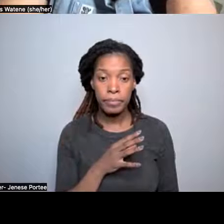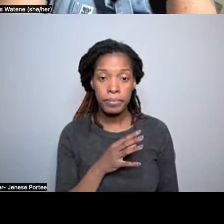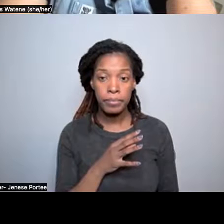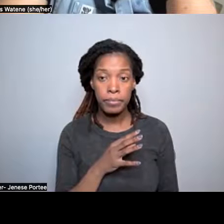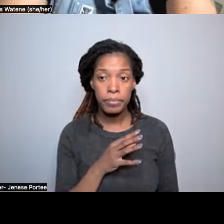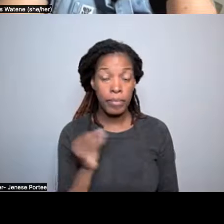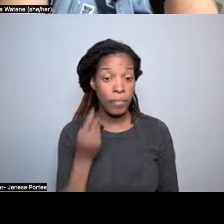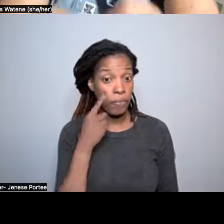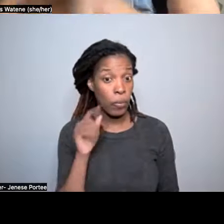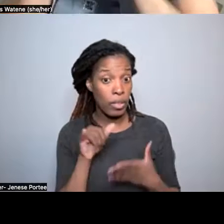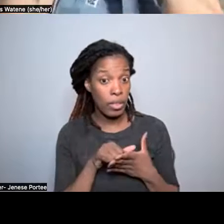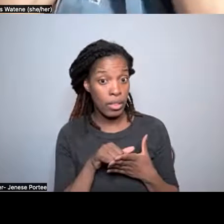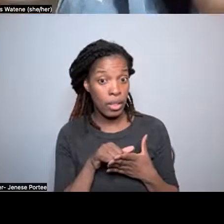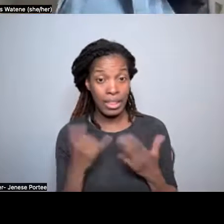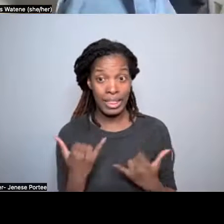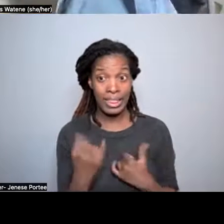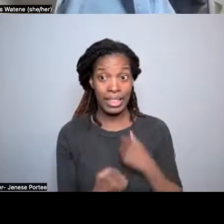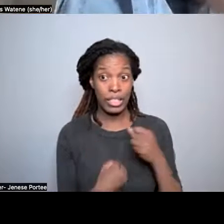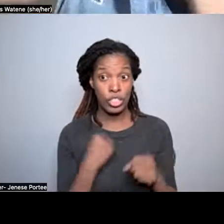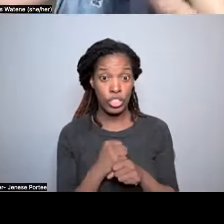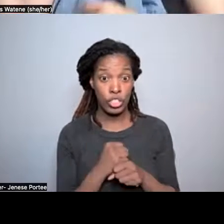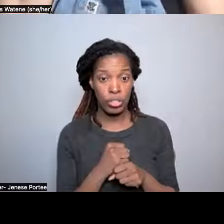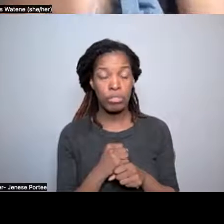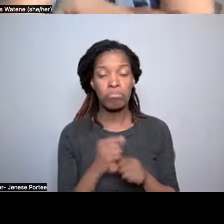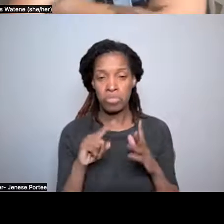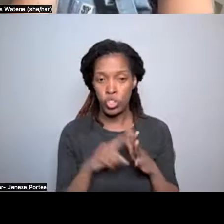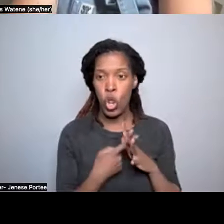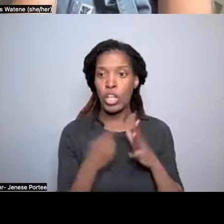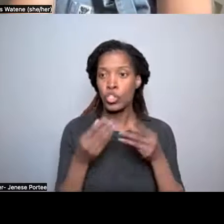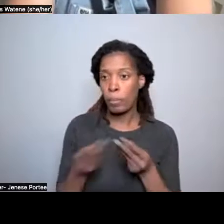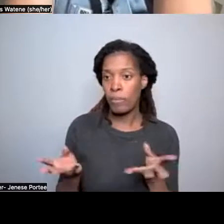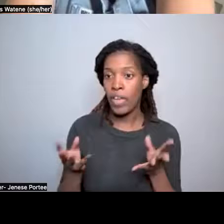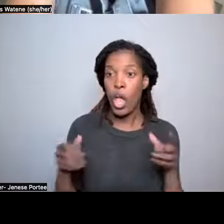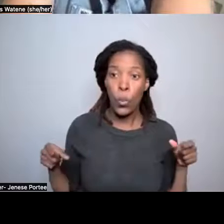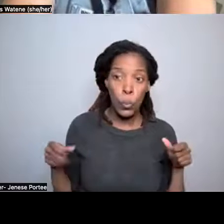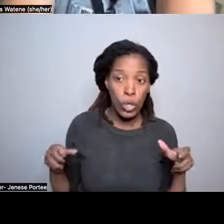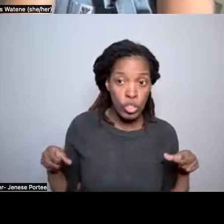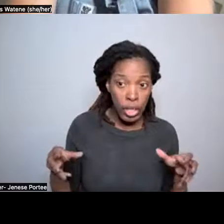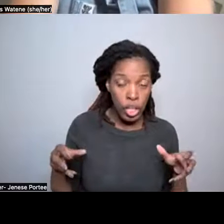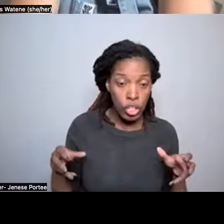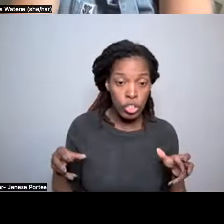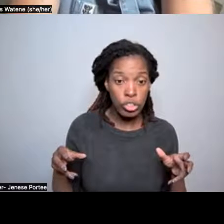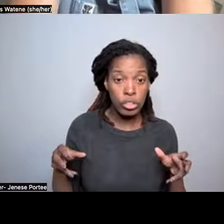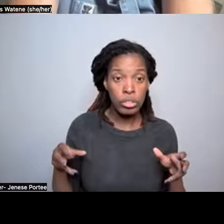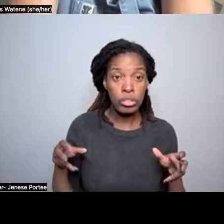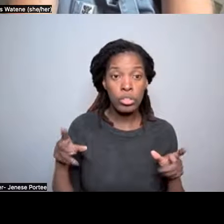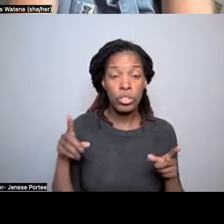for that, this year we have decided to provide wheelchairs to